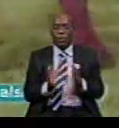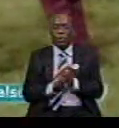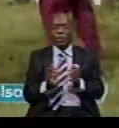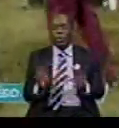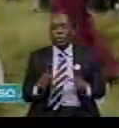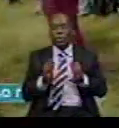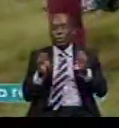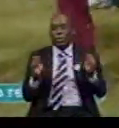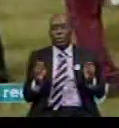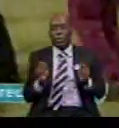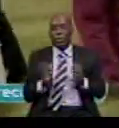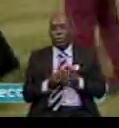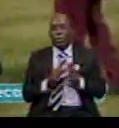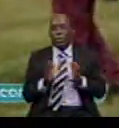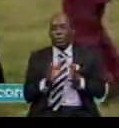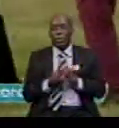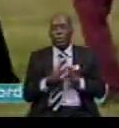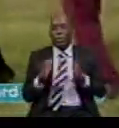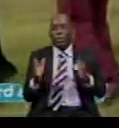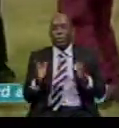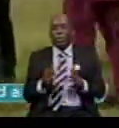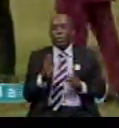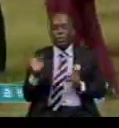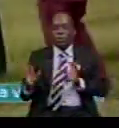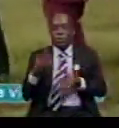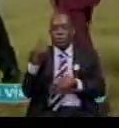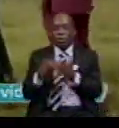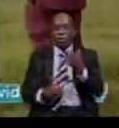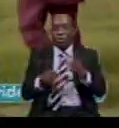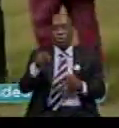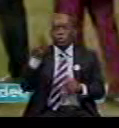Do what you have not been able to do before.